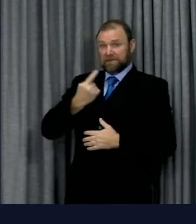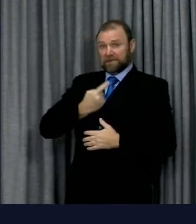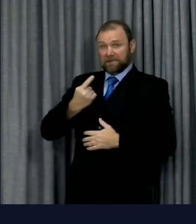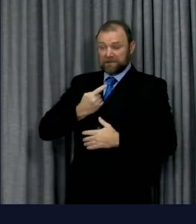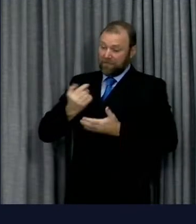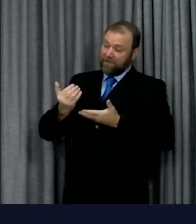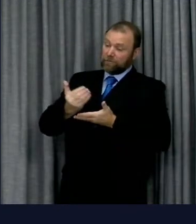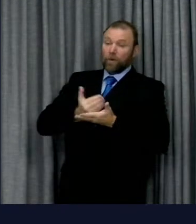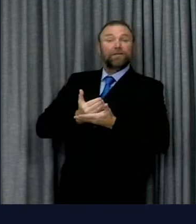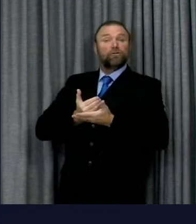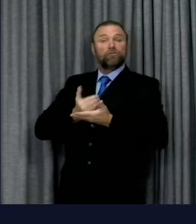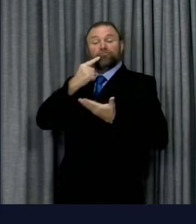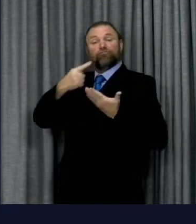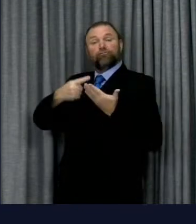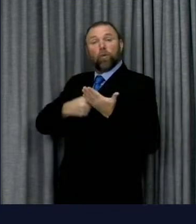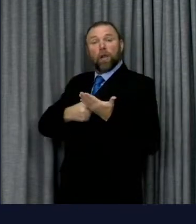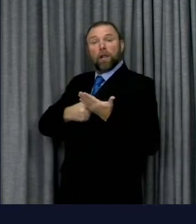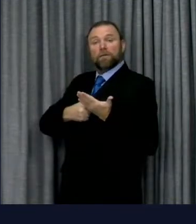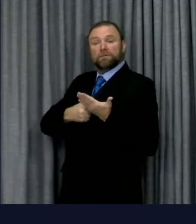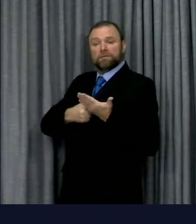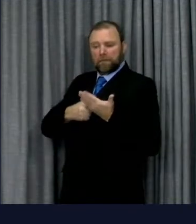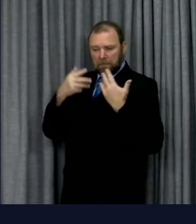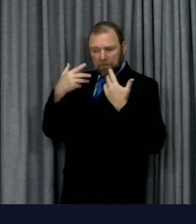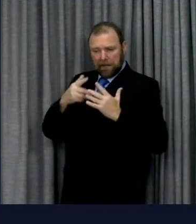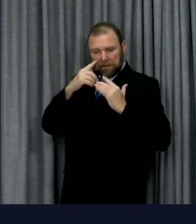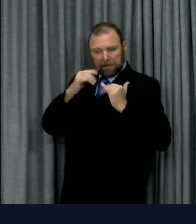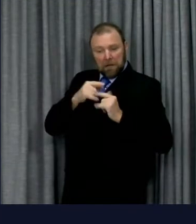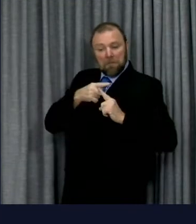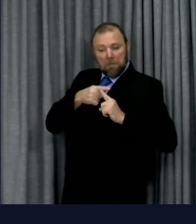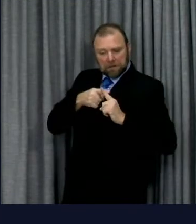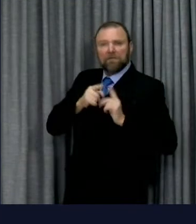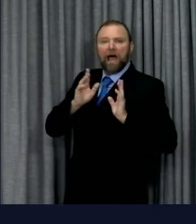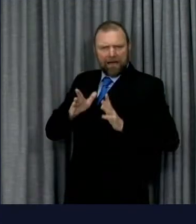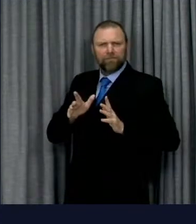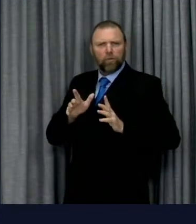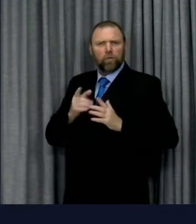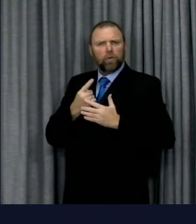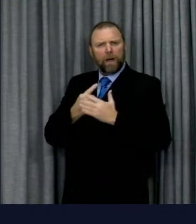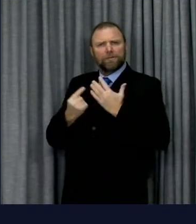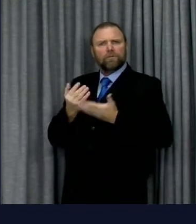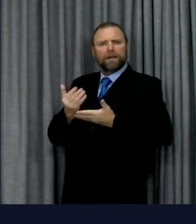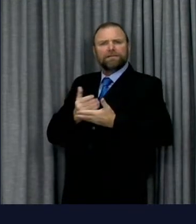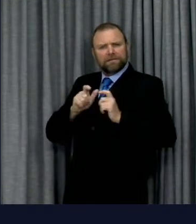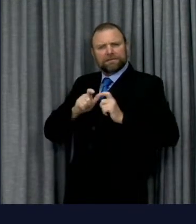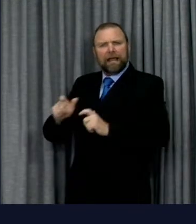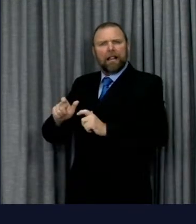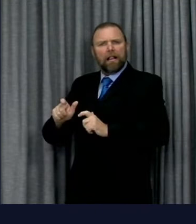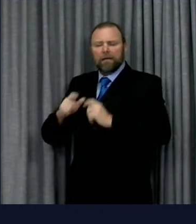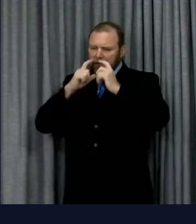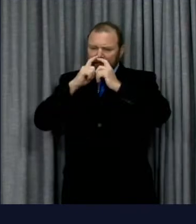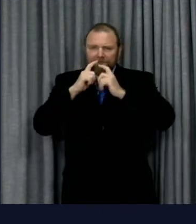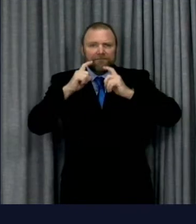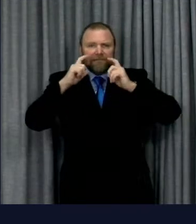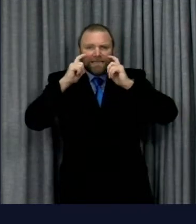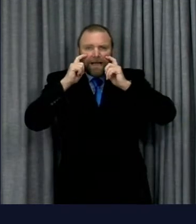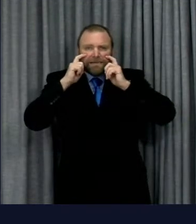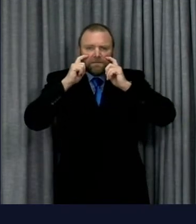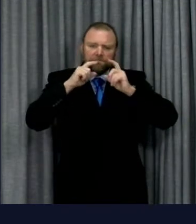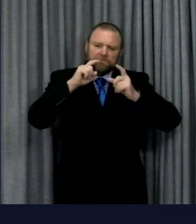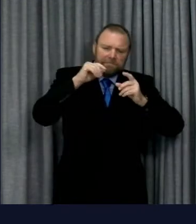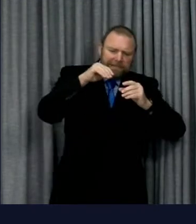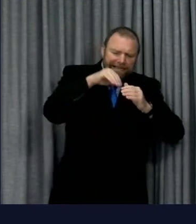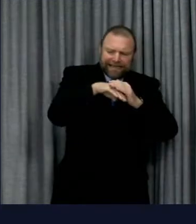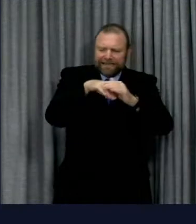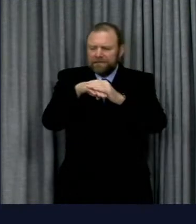for everyone who tests positive for COVID will remain in place, as will the face covering rules in